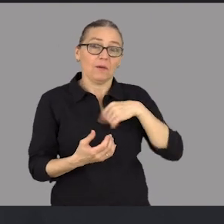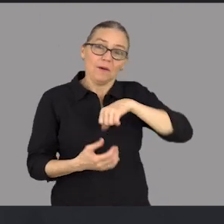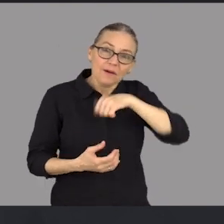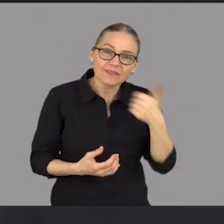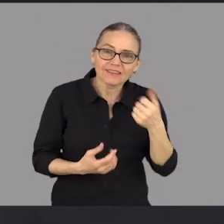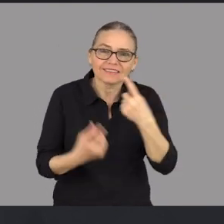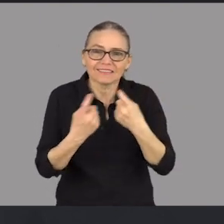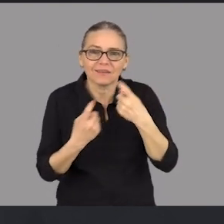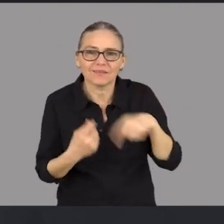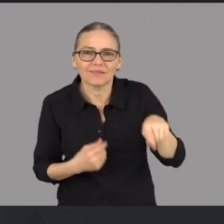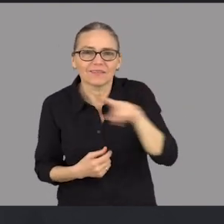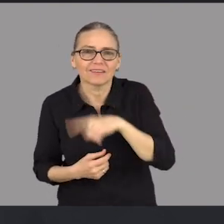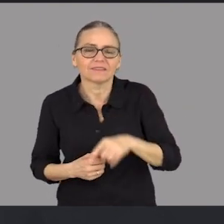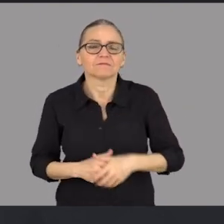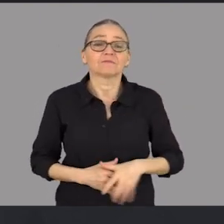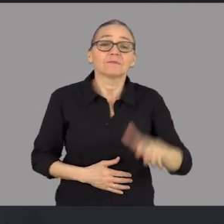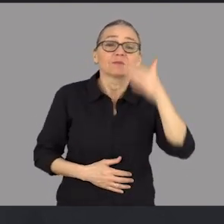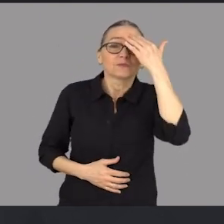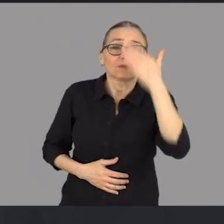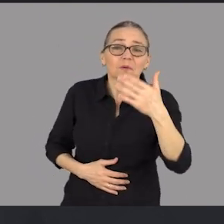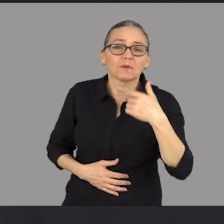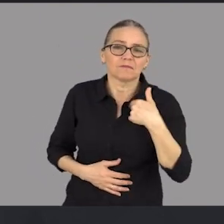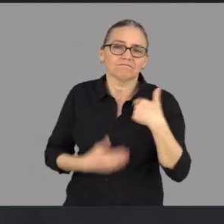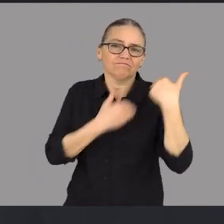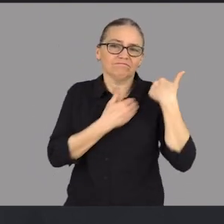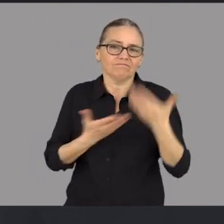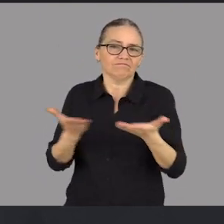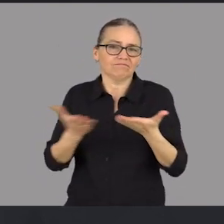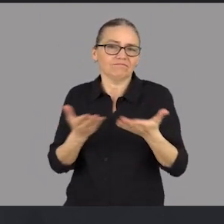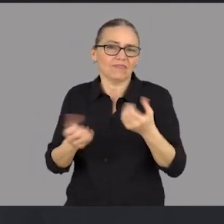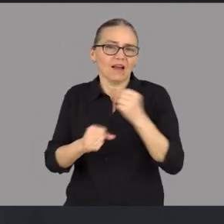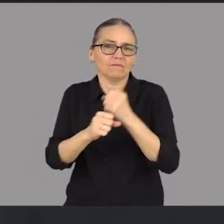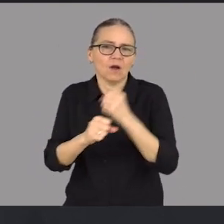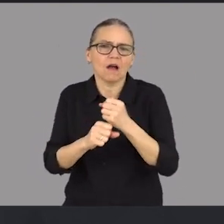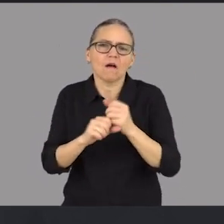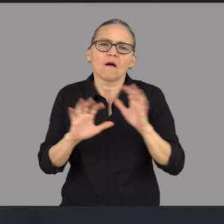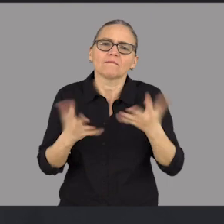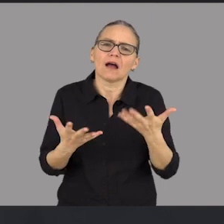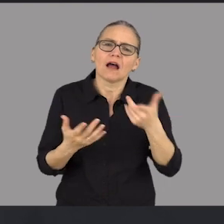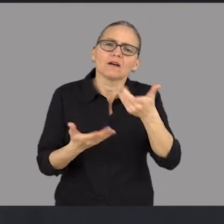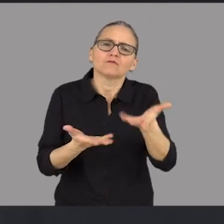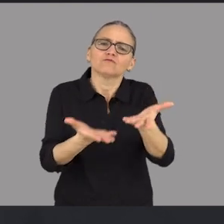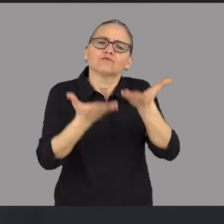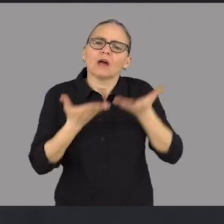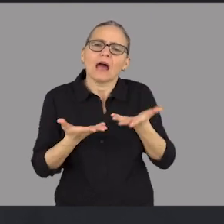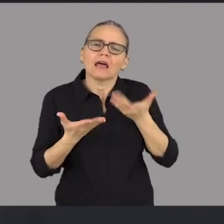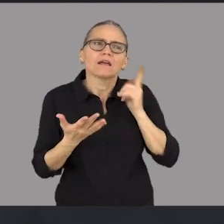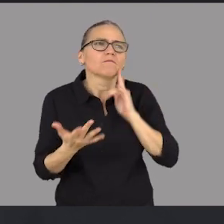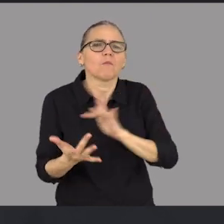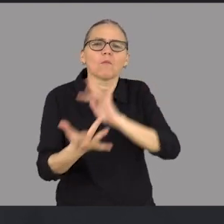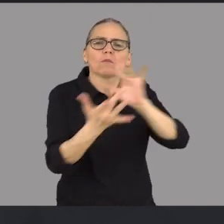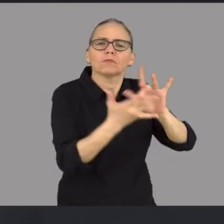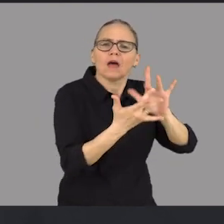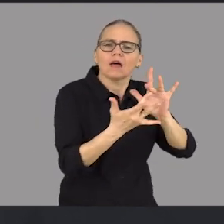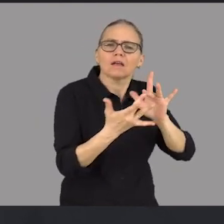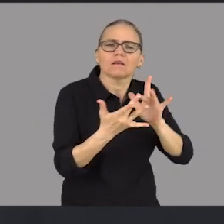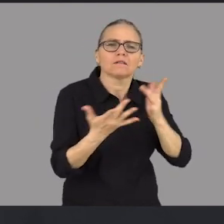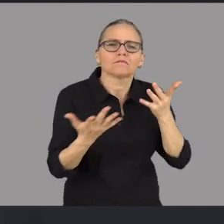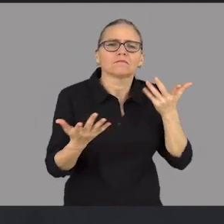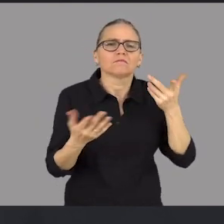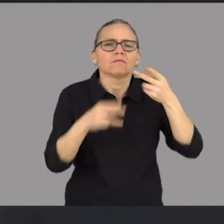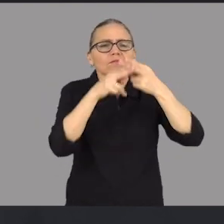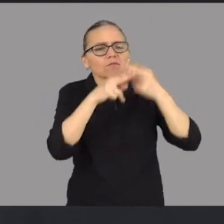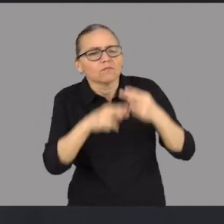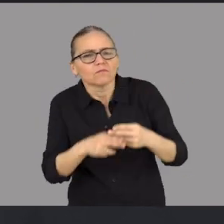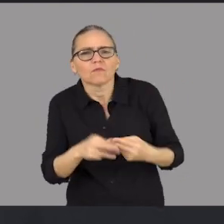answered it, but. No, thanks so much, Dave, for sharing. We have another question. So hi, an employment service